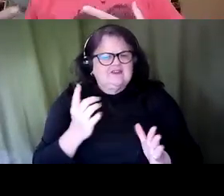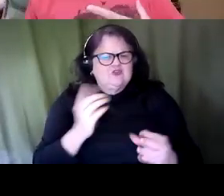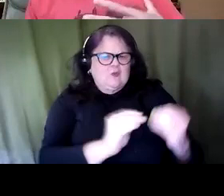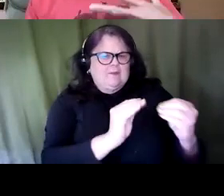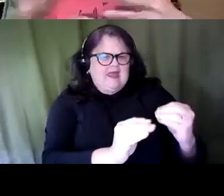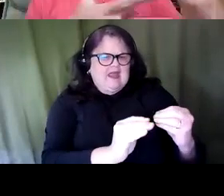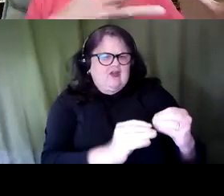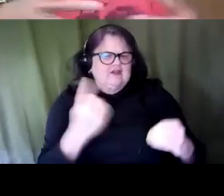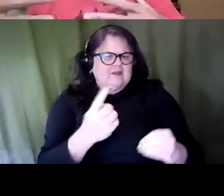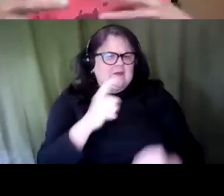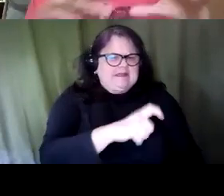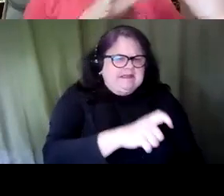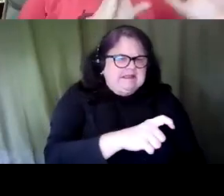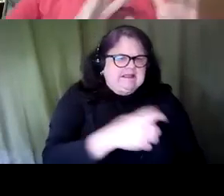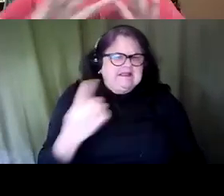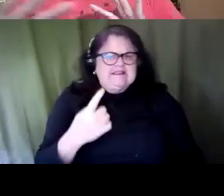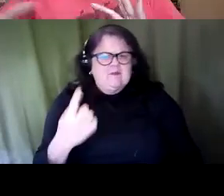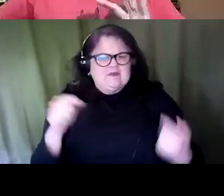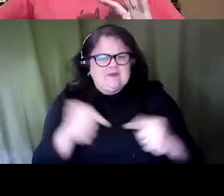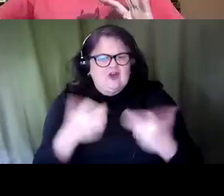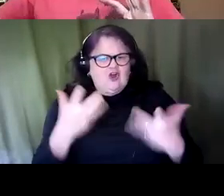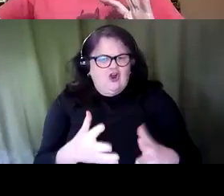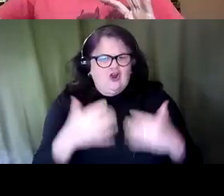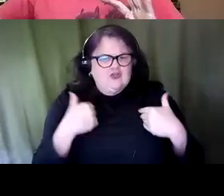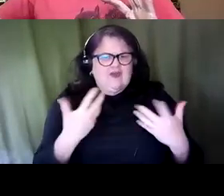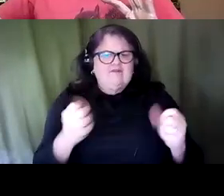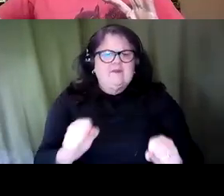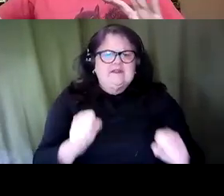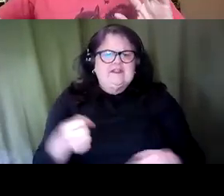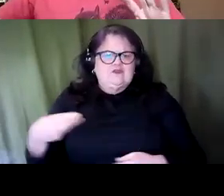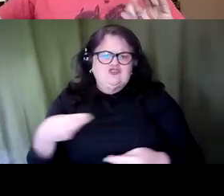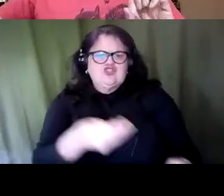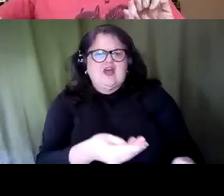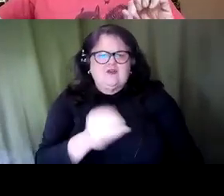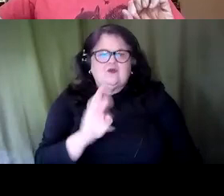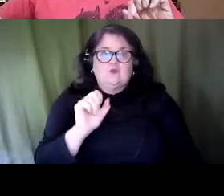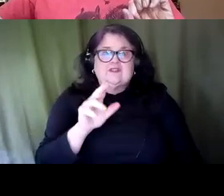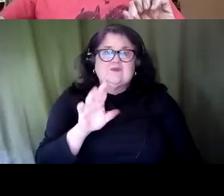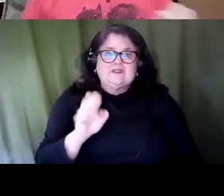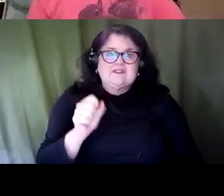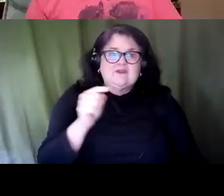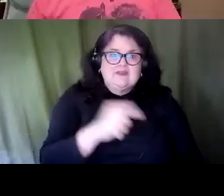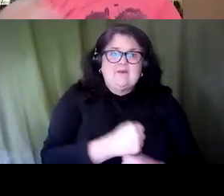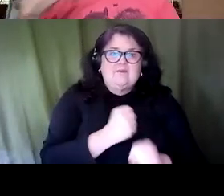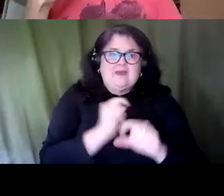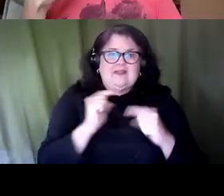who's been harmed, and you have the fluidity to kind of channel resources to them. That's what really makes the group powerful.